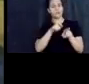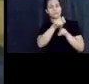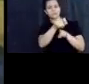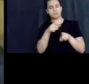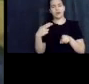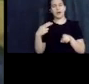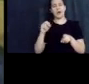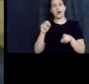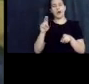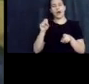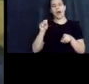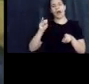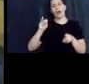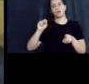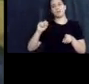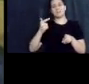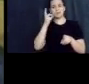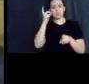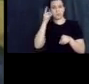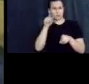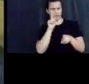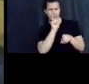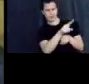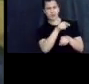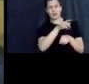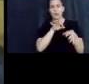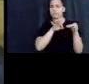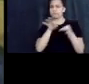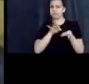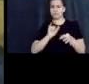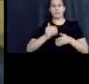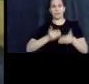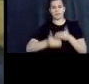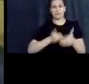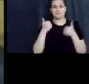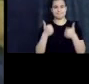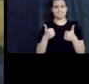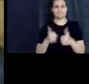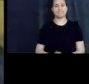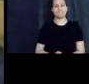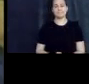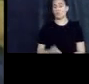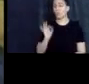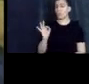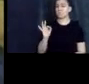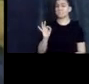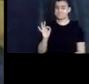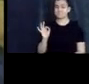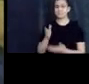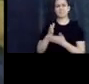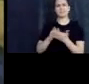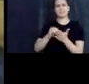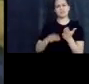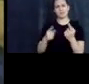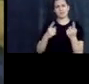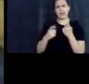you go through that process and see if you meet any of the exceptions. Cool. And then some students are asking